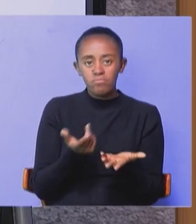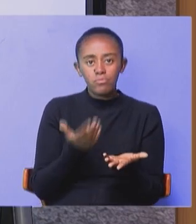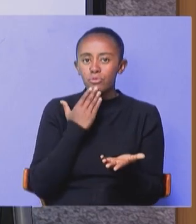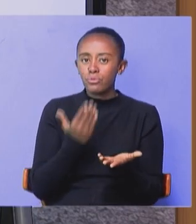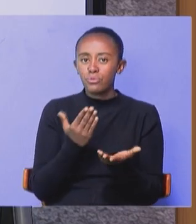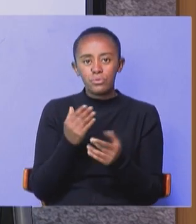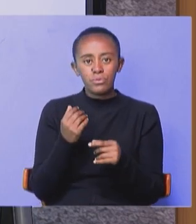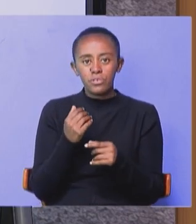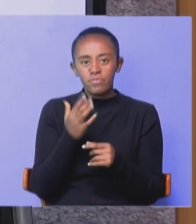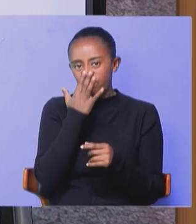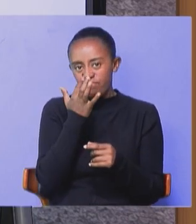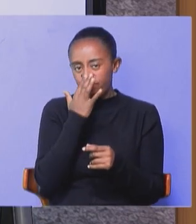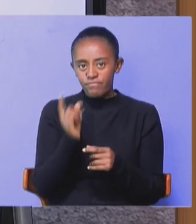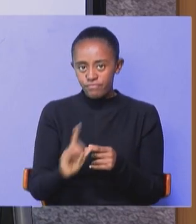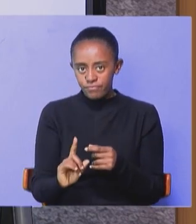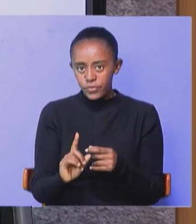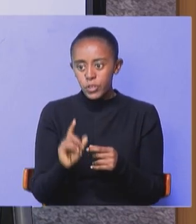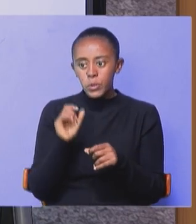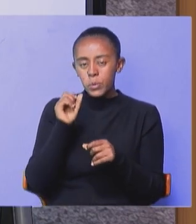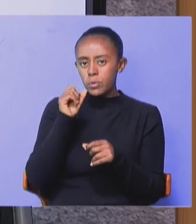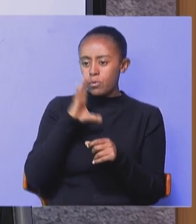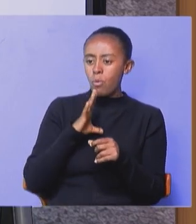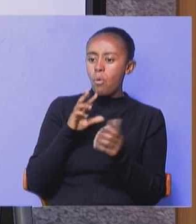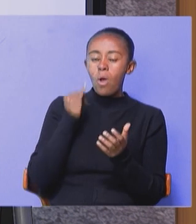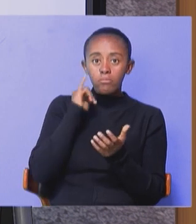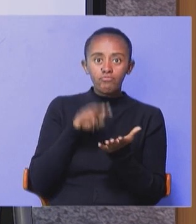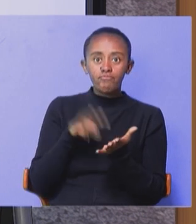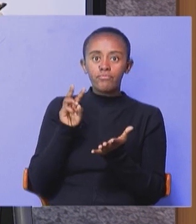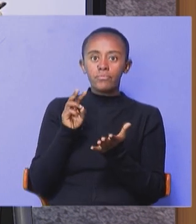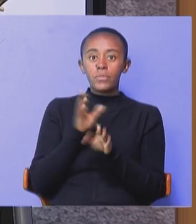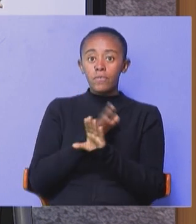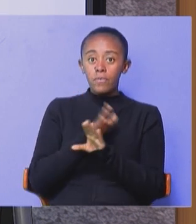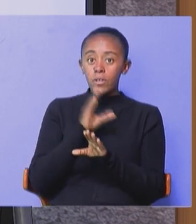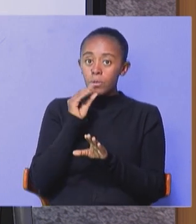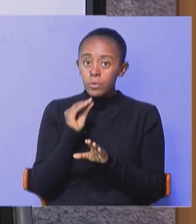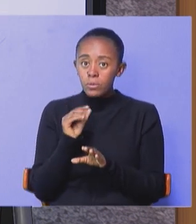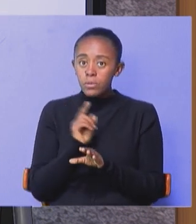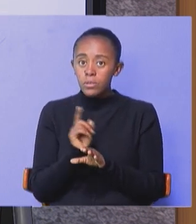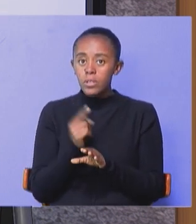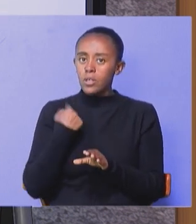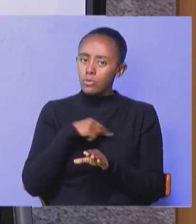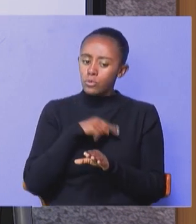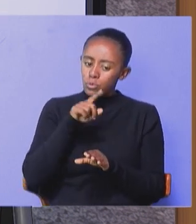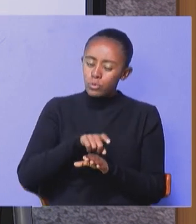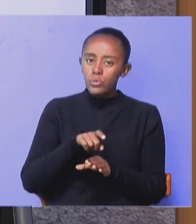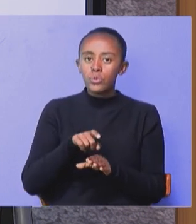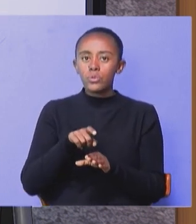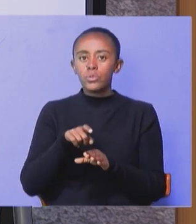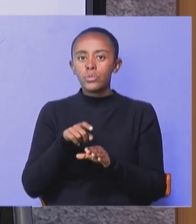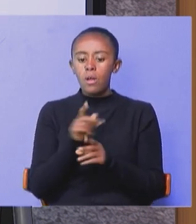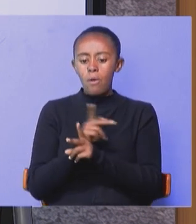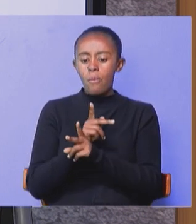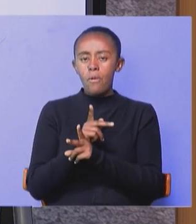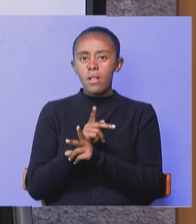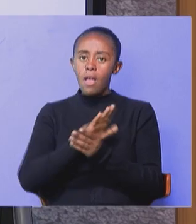good practice. So someone has raised the issue before you by saying we should all be aware of